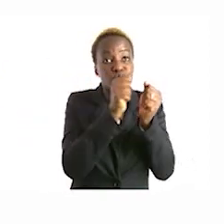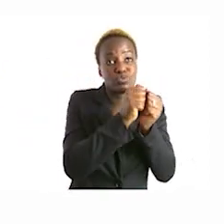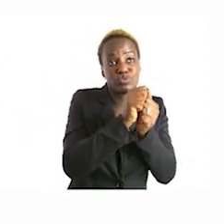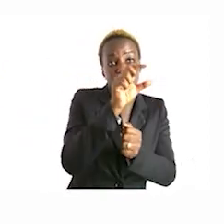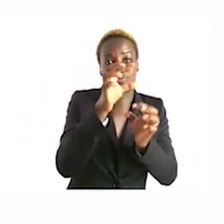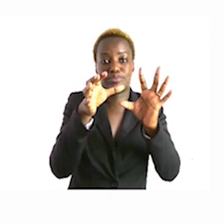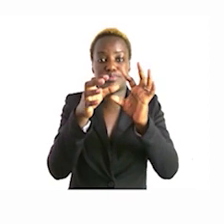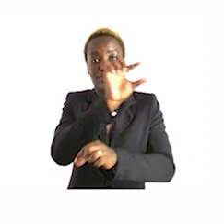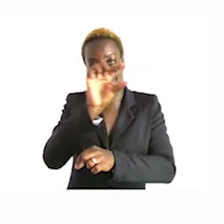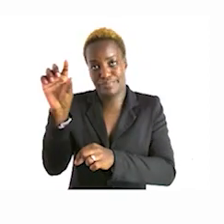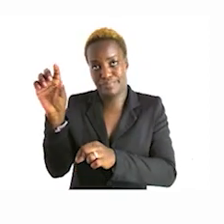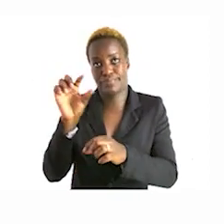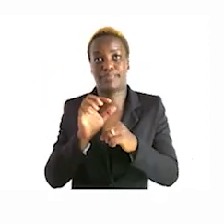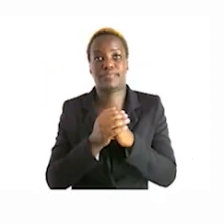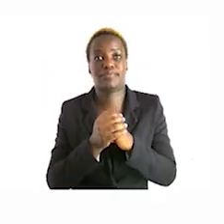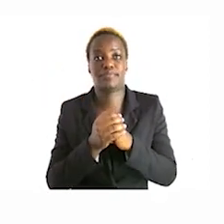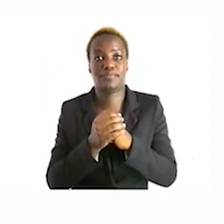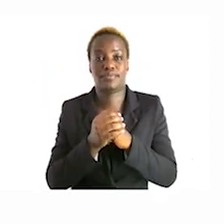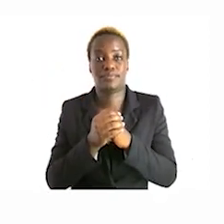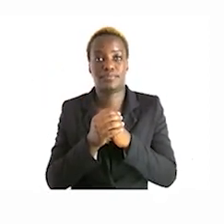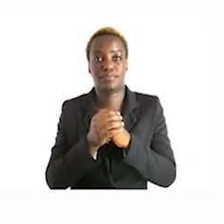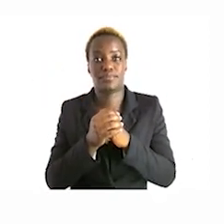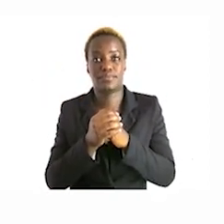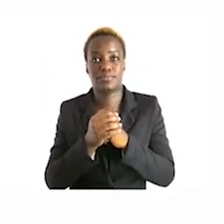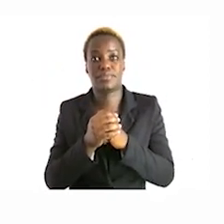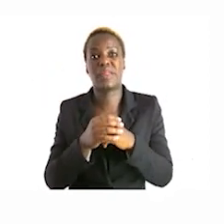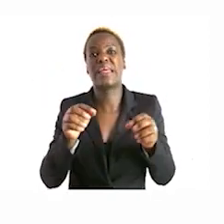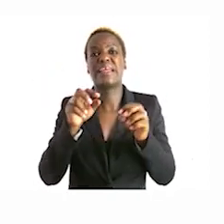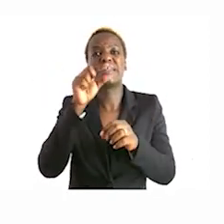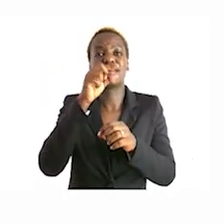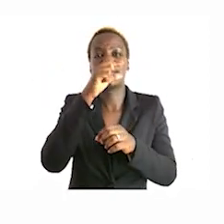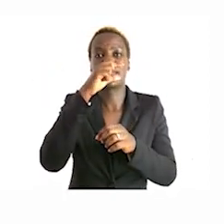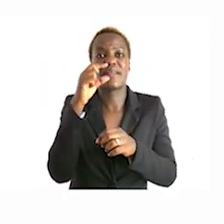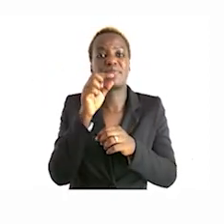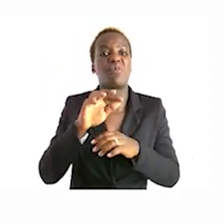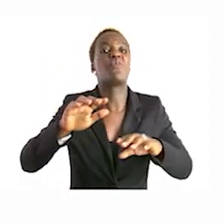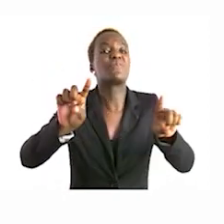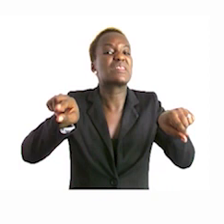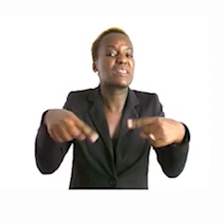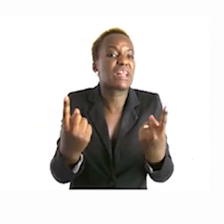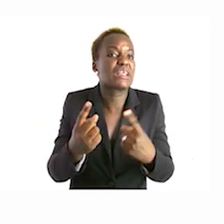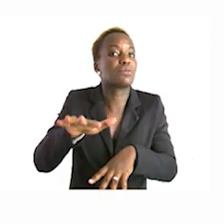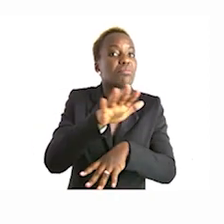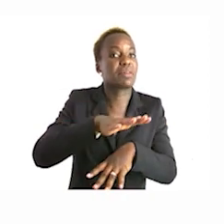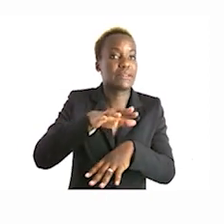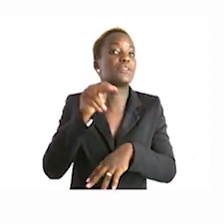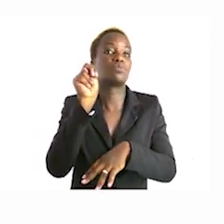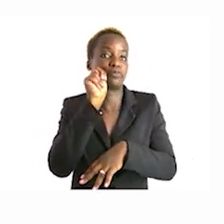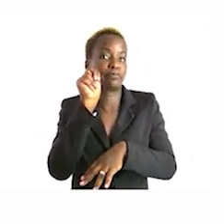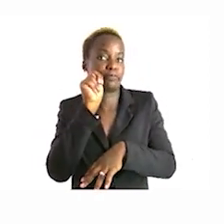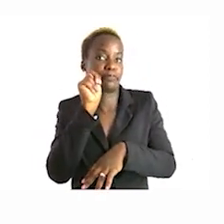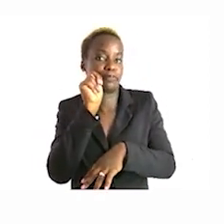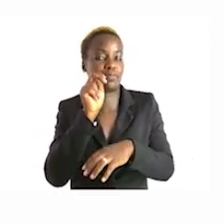We have done nouns, okay? The name of the things, the places, or other things,